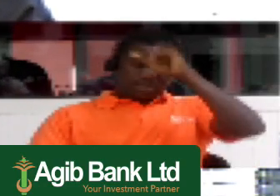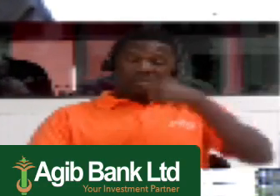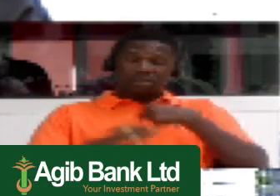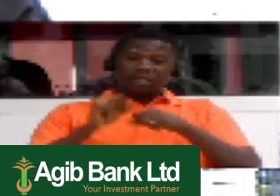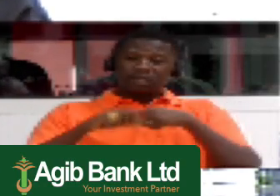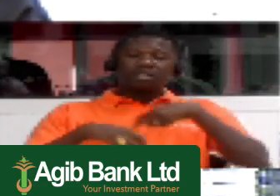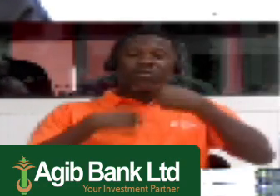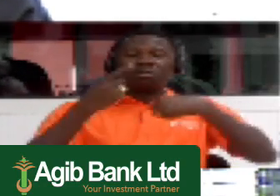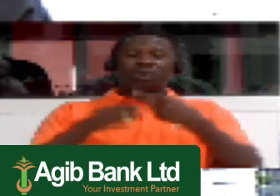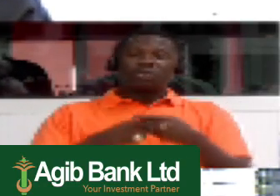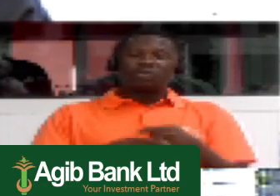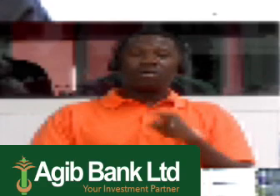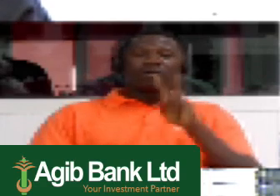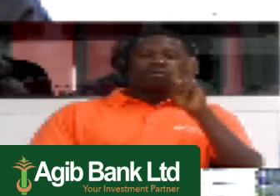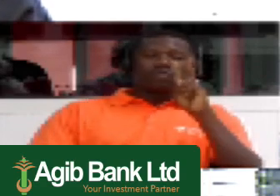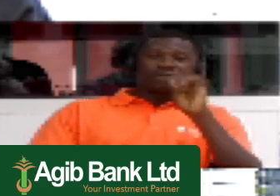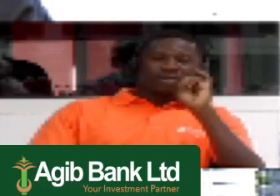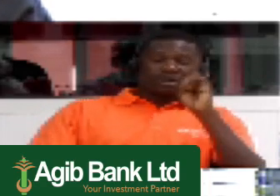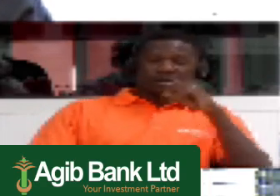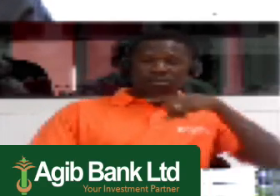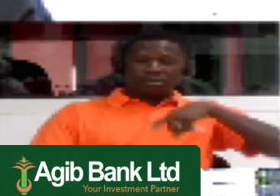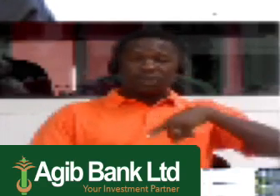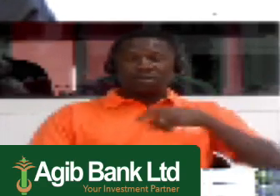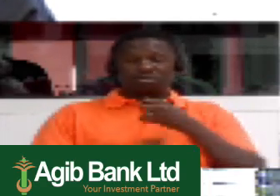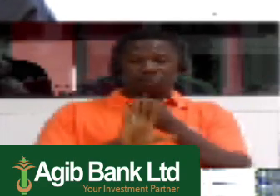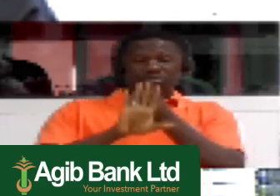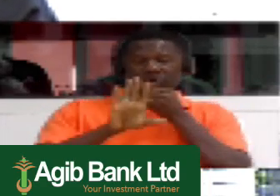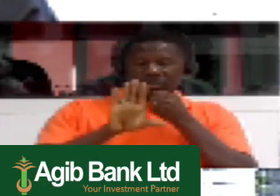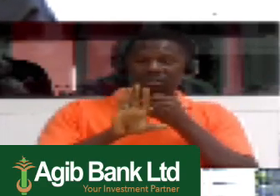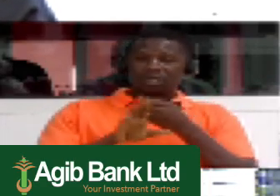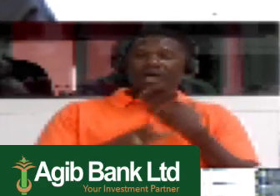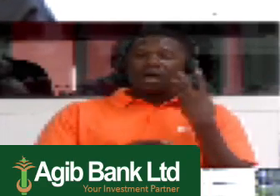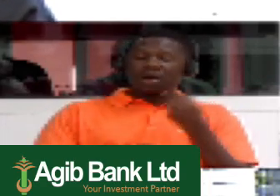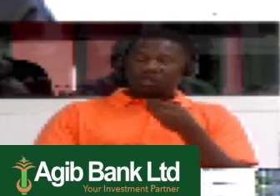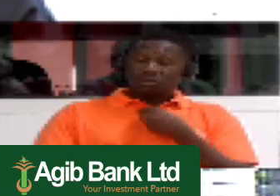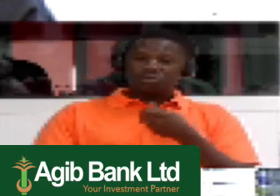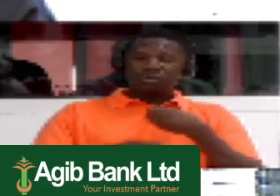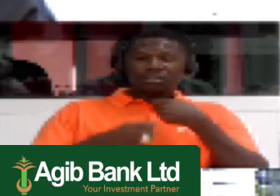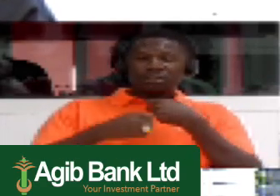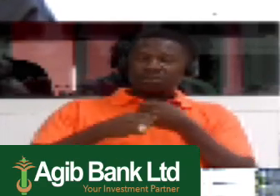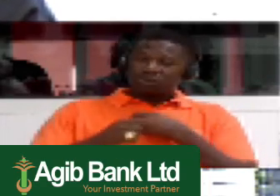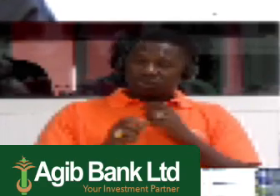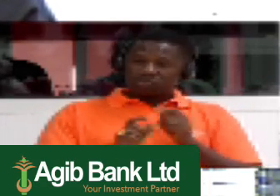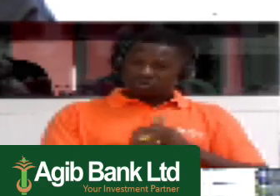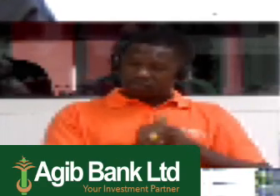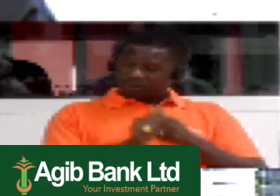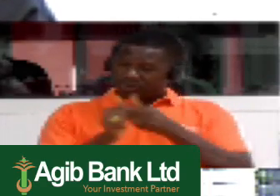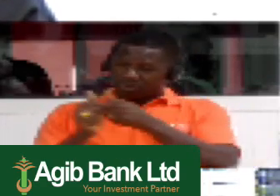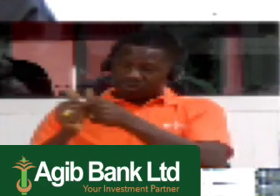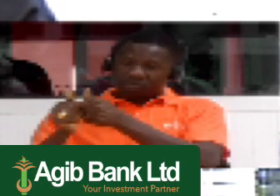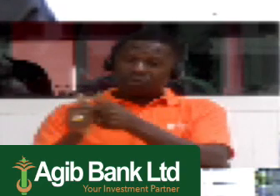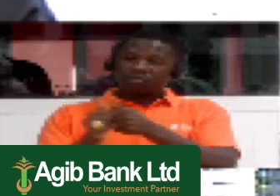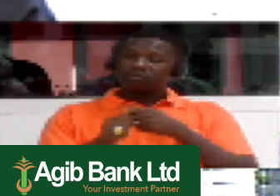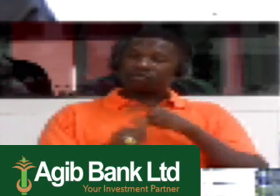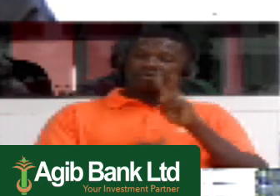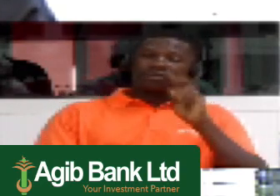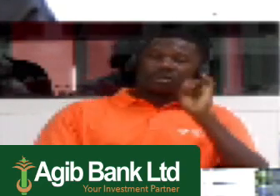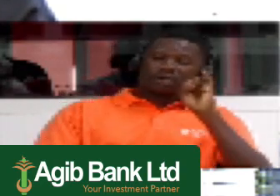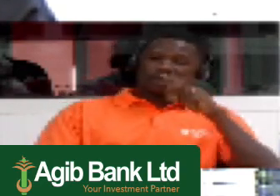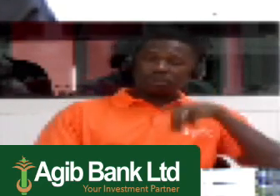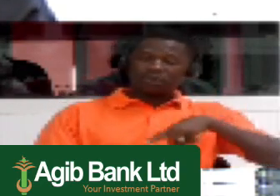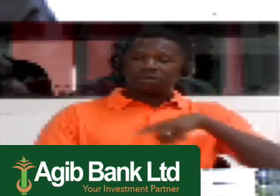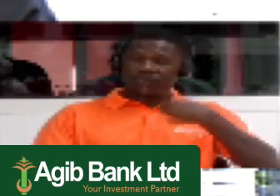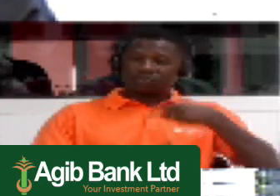ka bundi ala suokono ka samba do kudla. Egyptian course was on VIP, how to bring your VIP